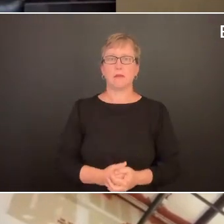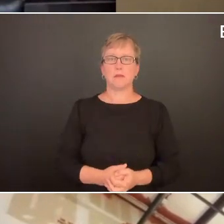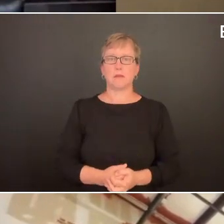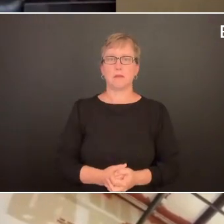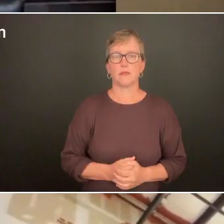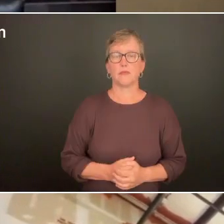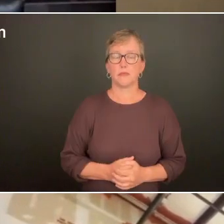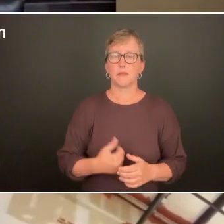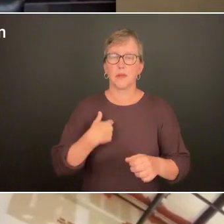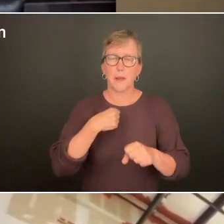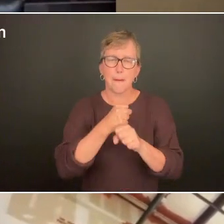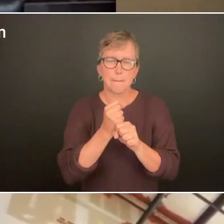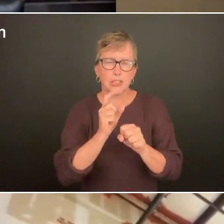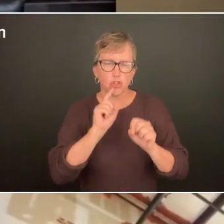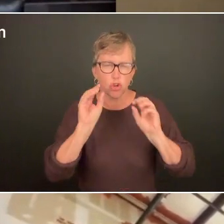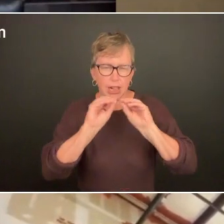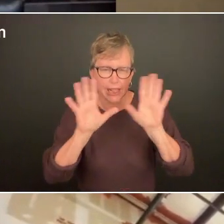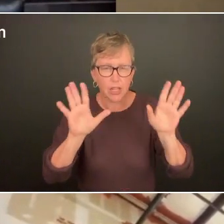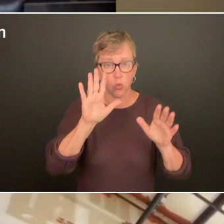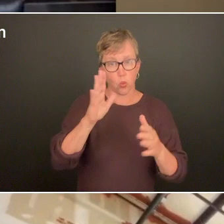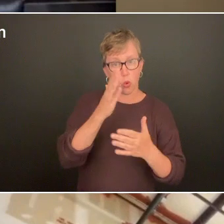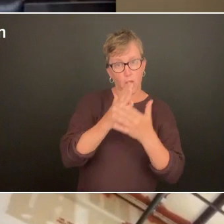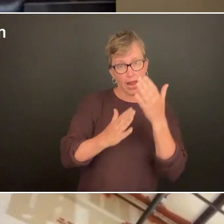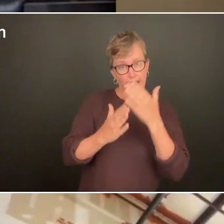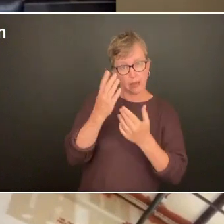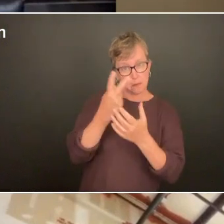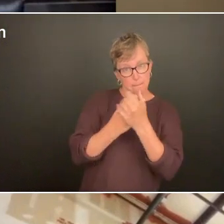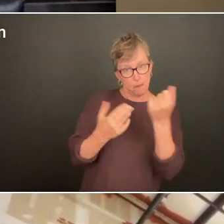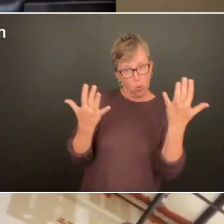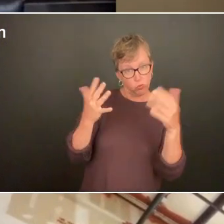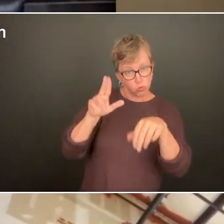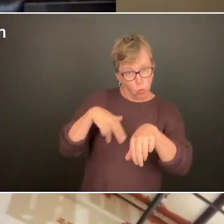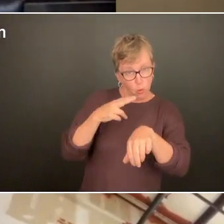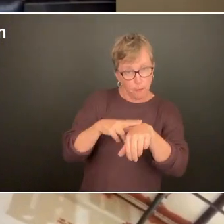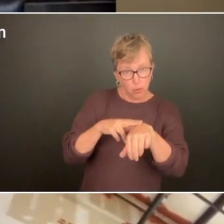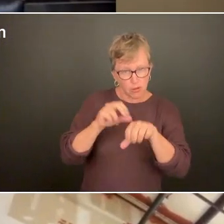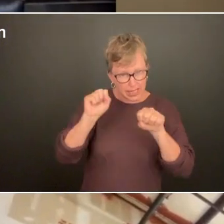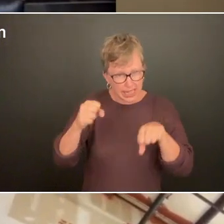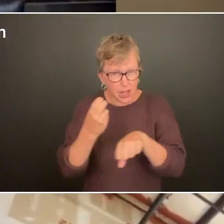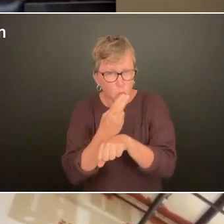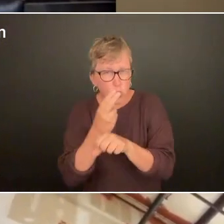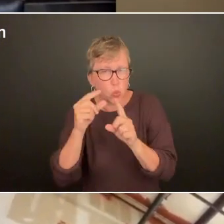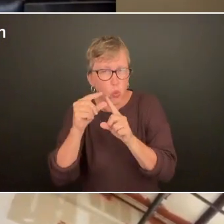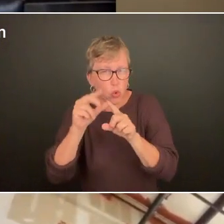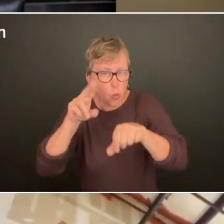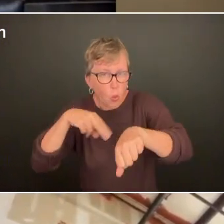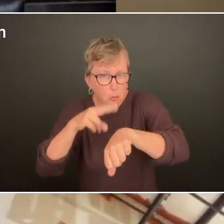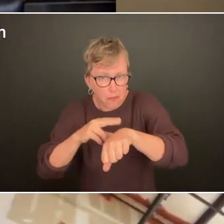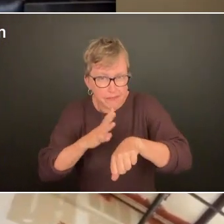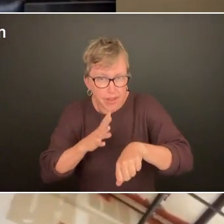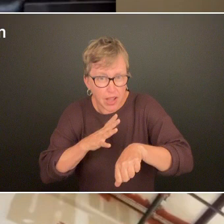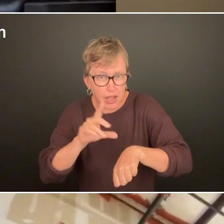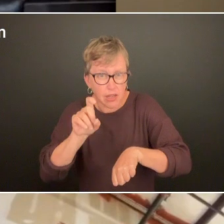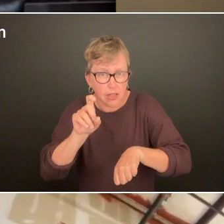So, so just so or some of our speakers understand. So you have both your hands